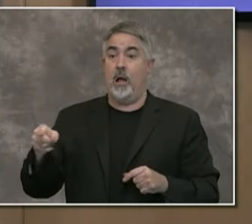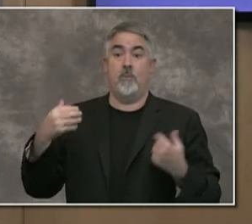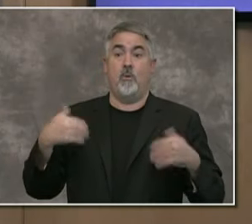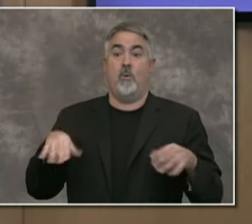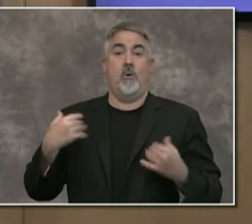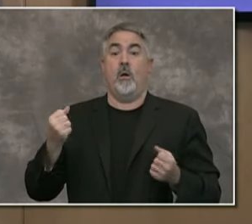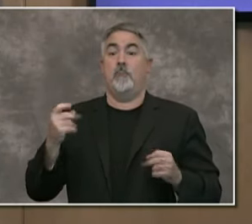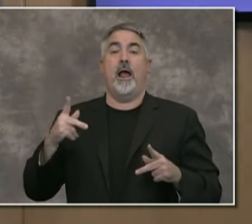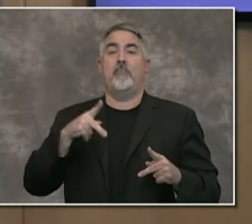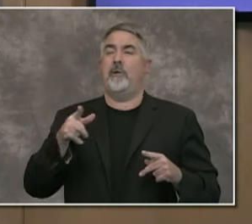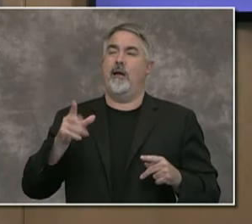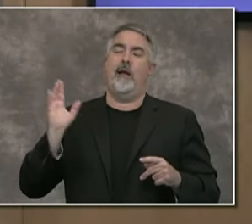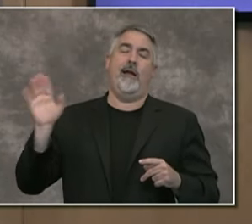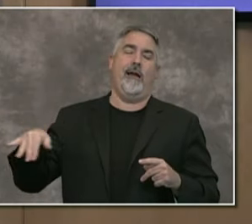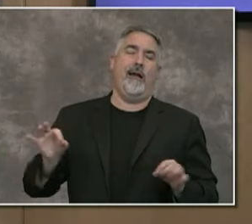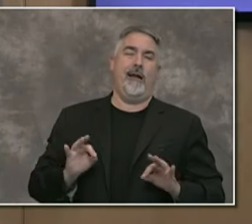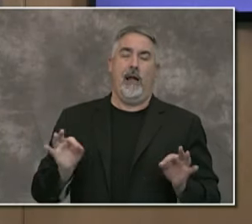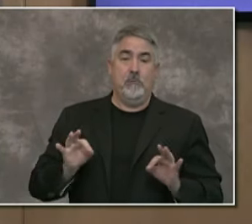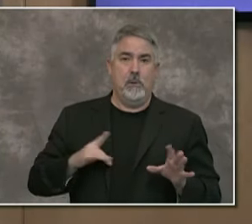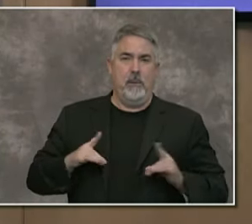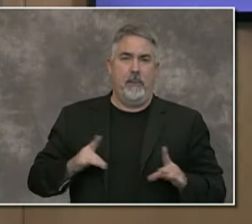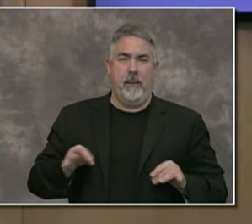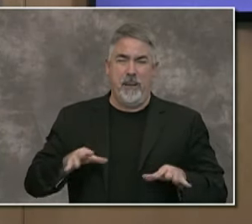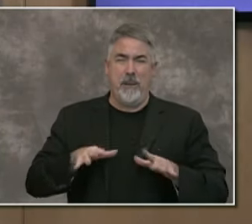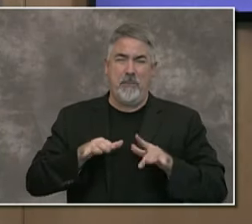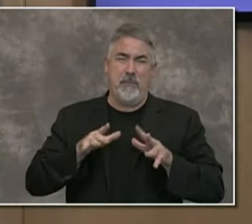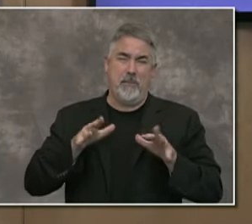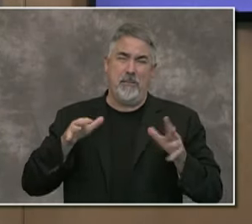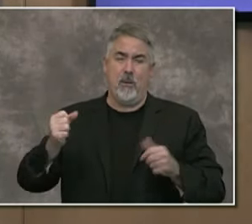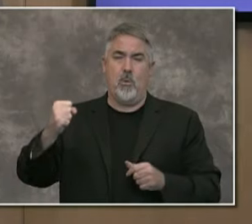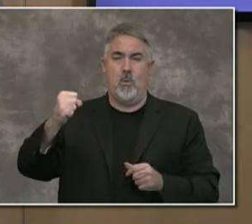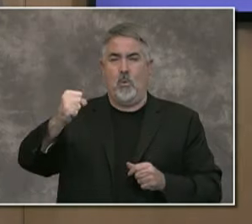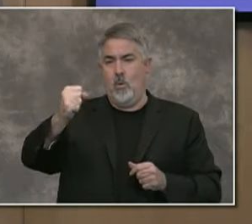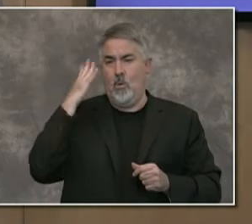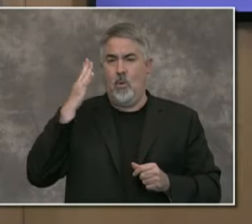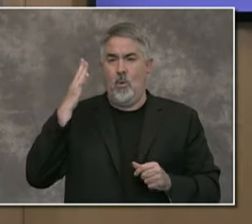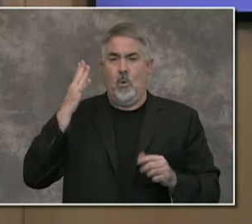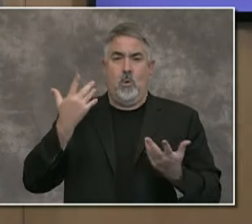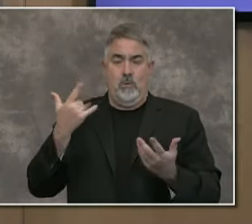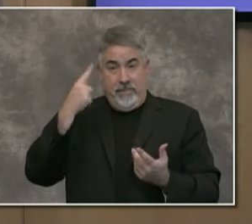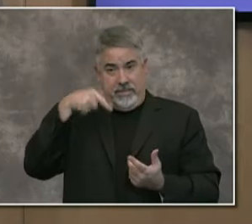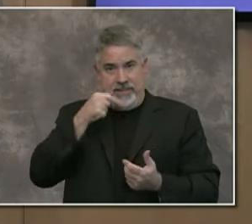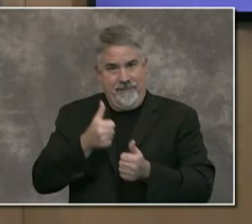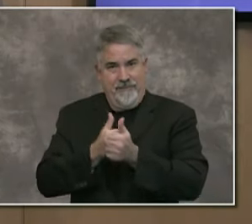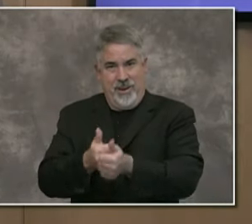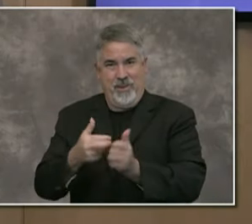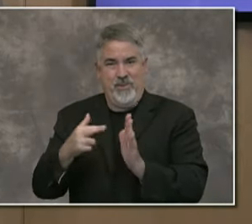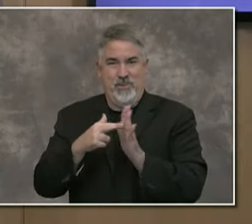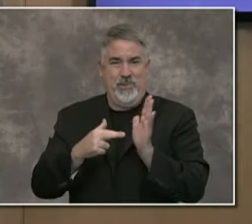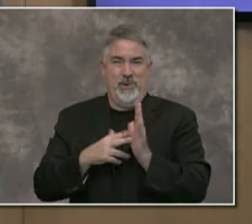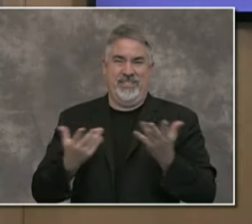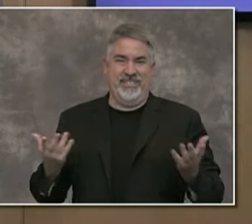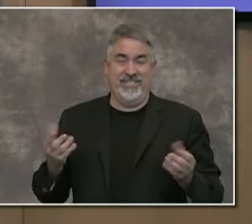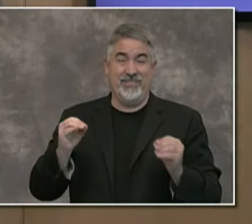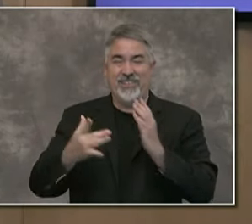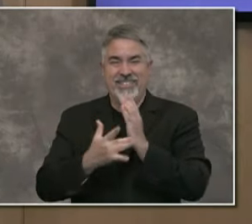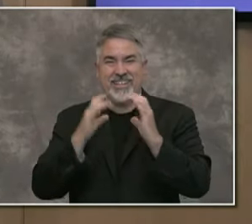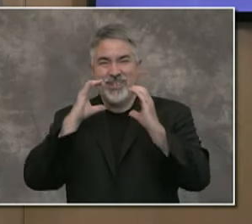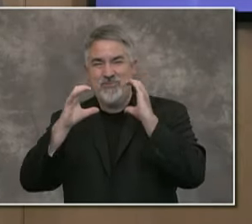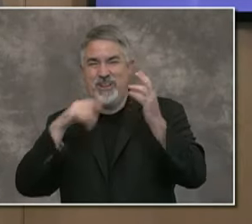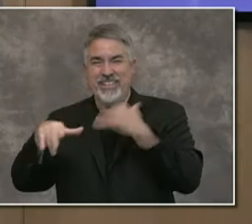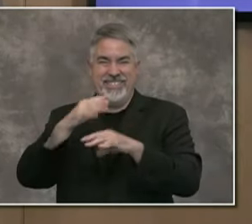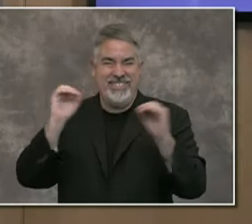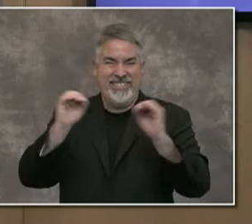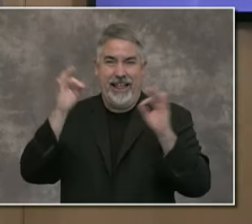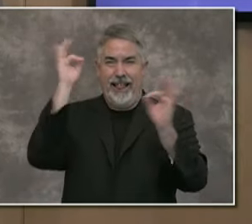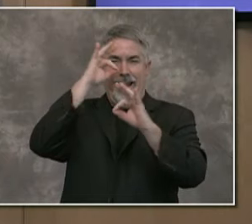fast enough to put in place restrictions early, and they paid a tremendous upfront cost. But what you will also see in response to that